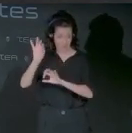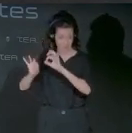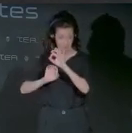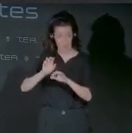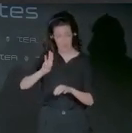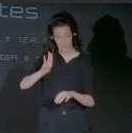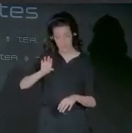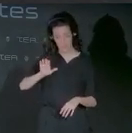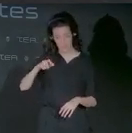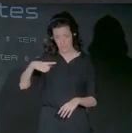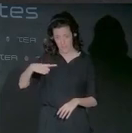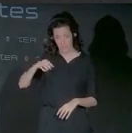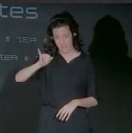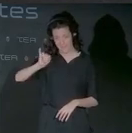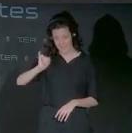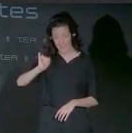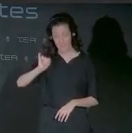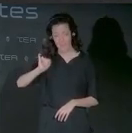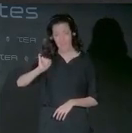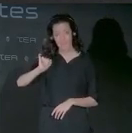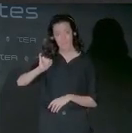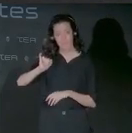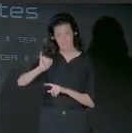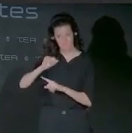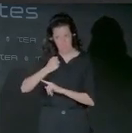work within that framework to avoid